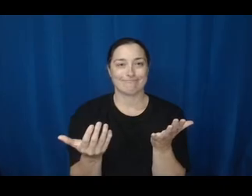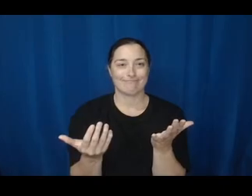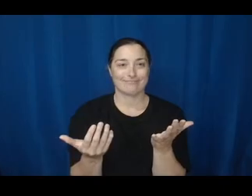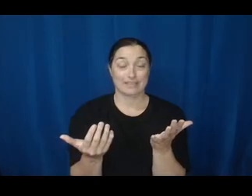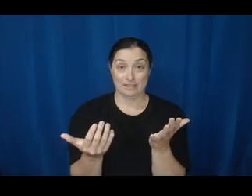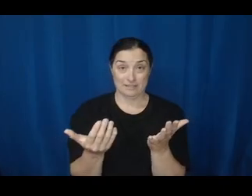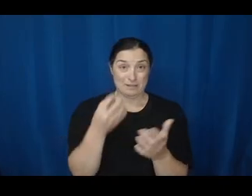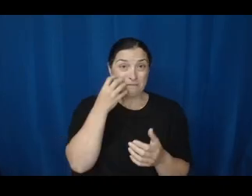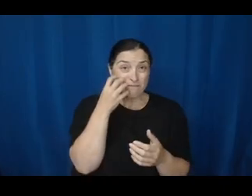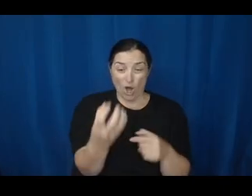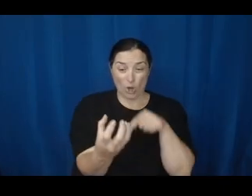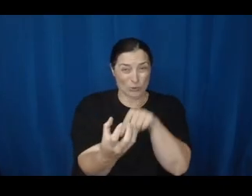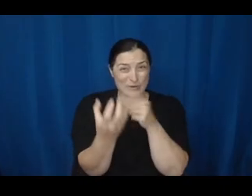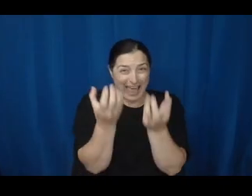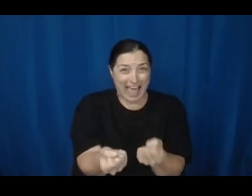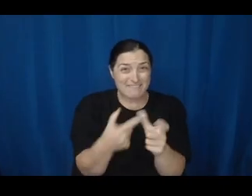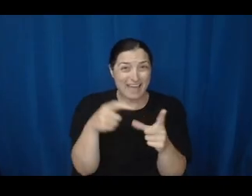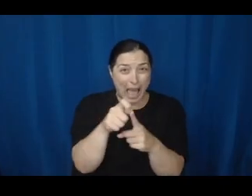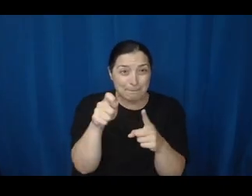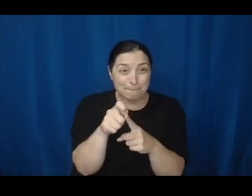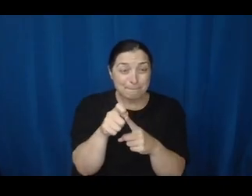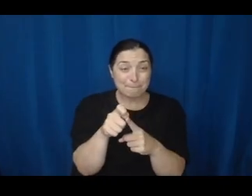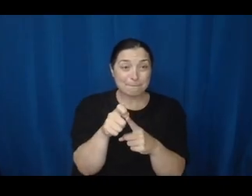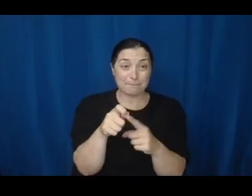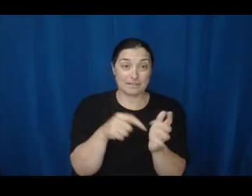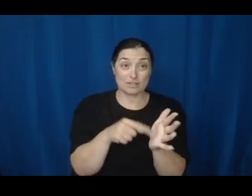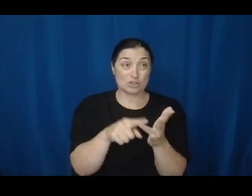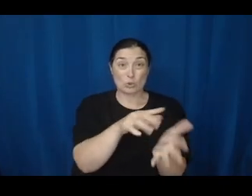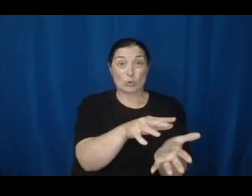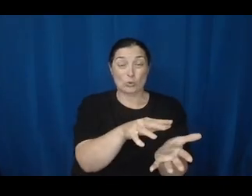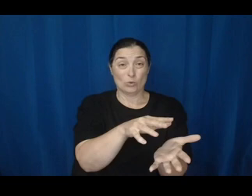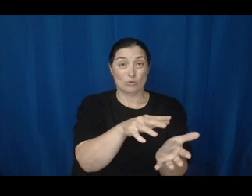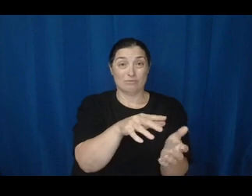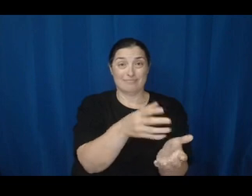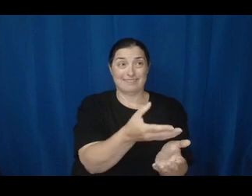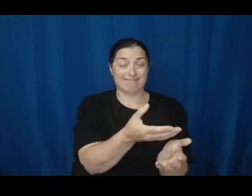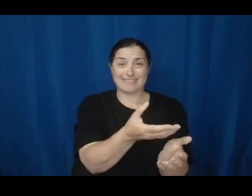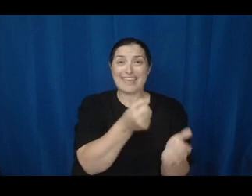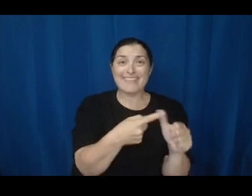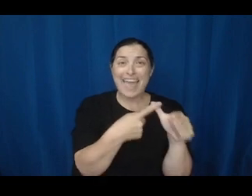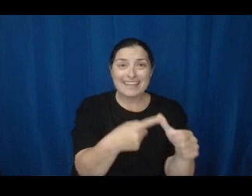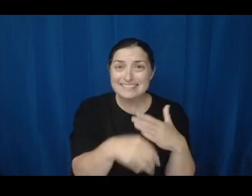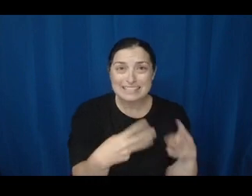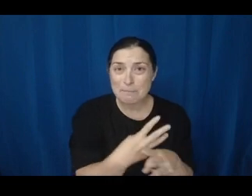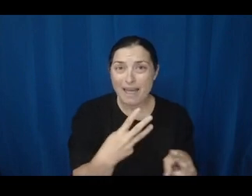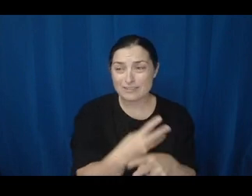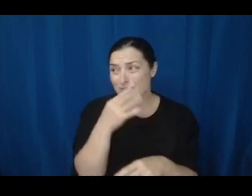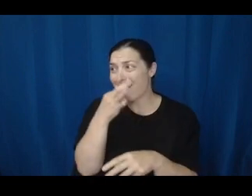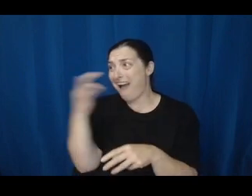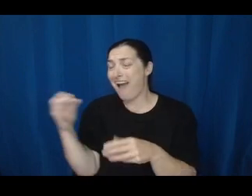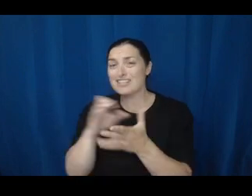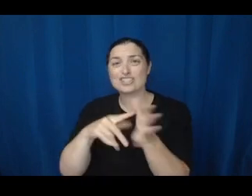can use to, get the answers in maths, or you could ask ChatGPT to write something,